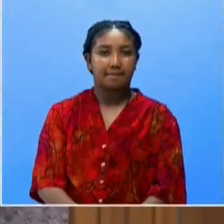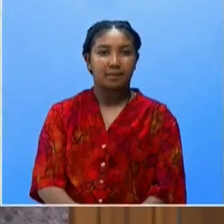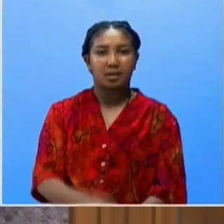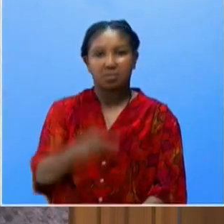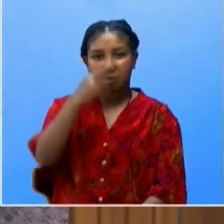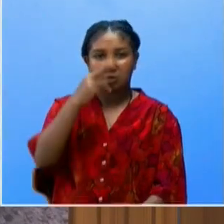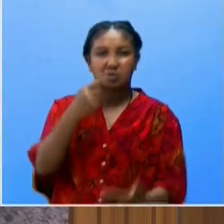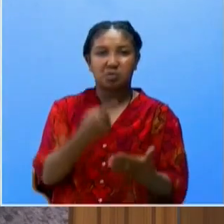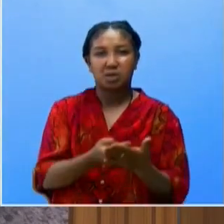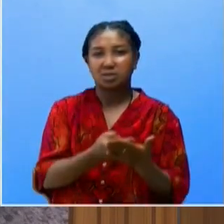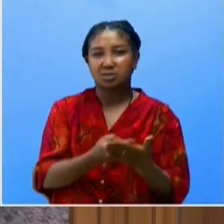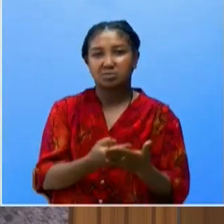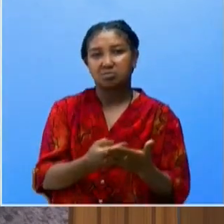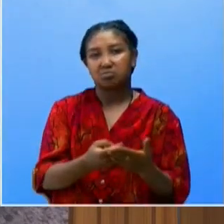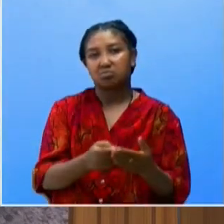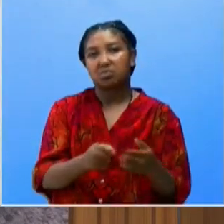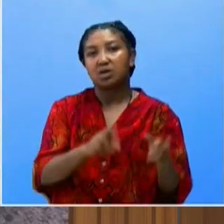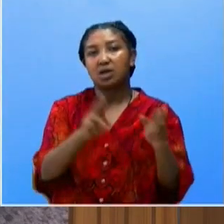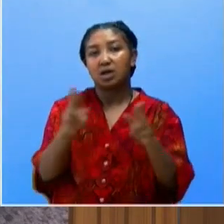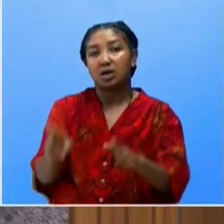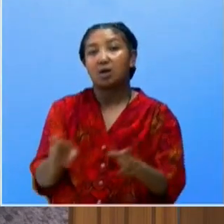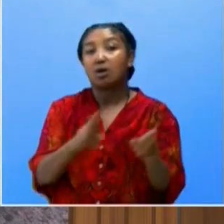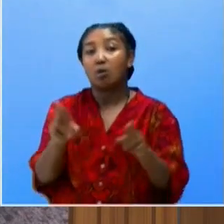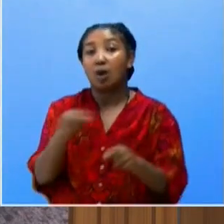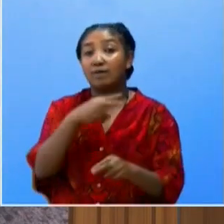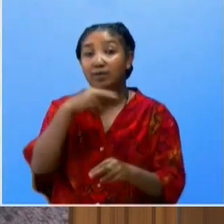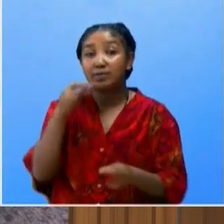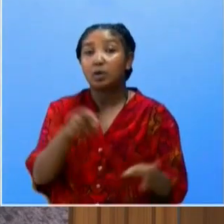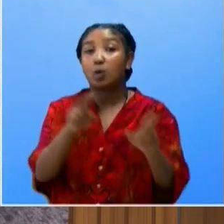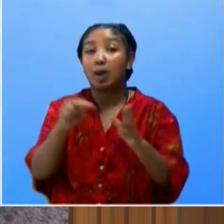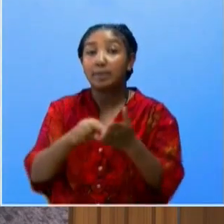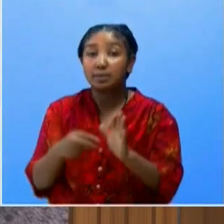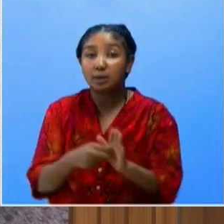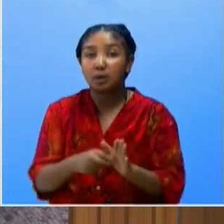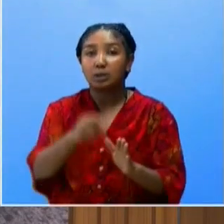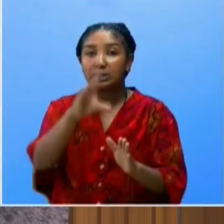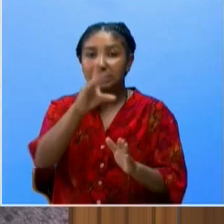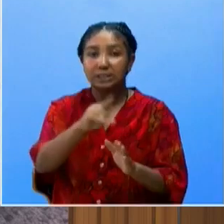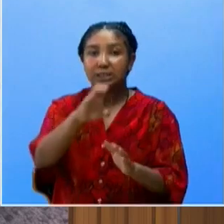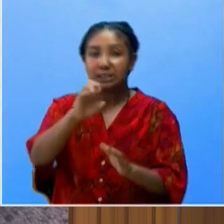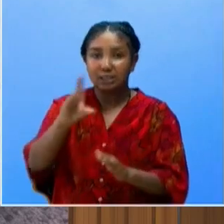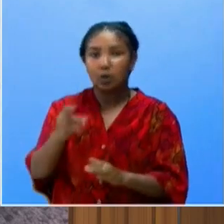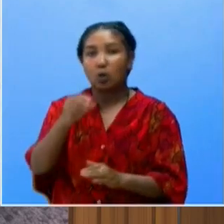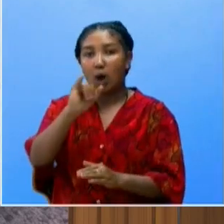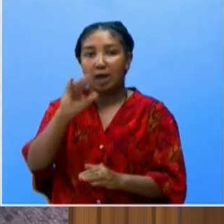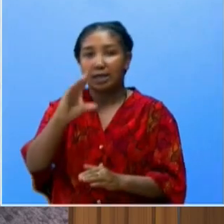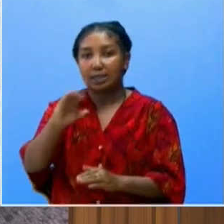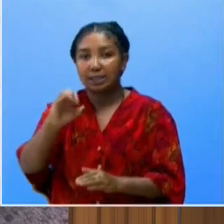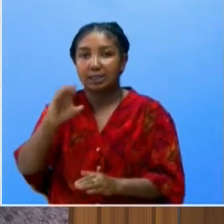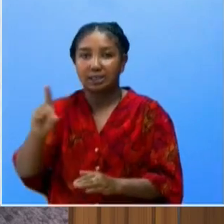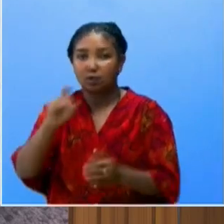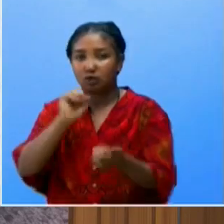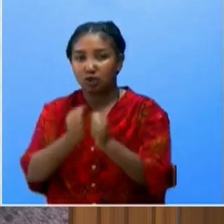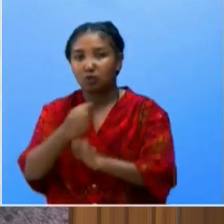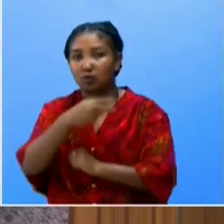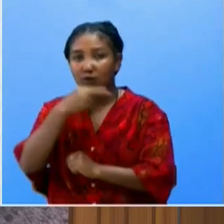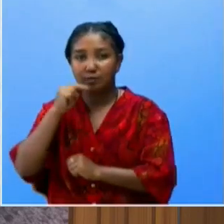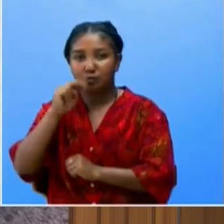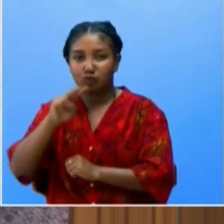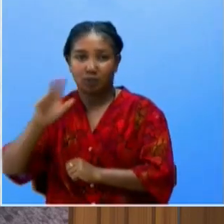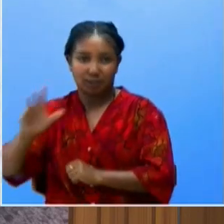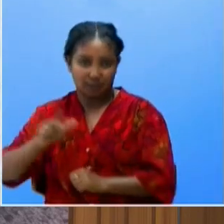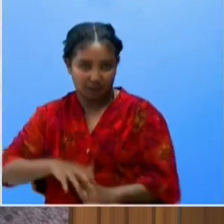Because this one is a regular verb. Regular verb means the verb which takes D, ED, or IED when we change into verb 2 and verb